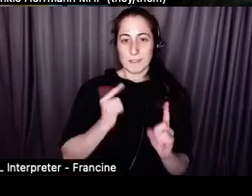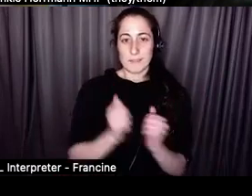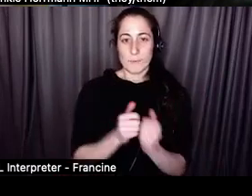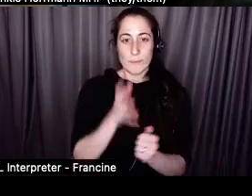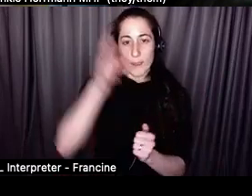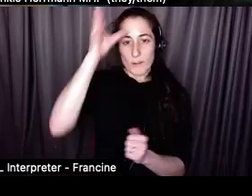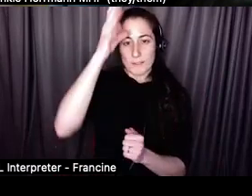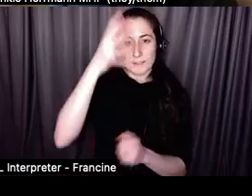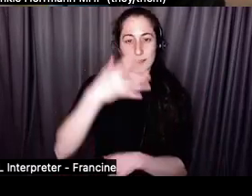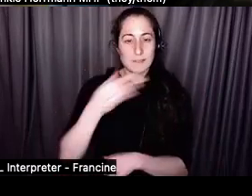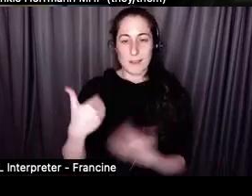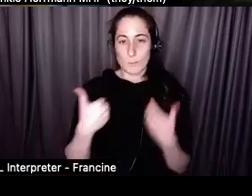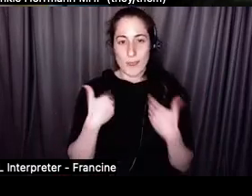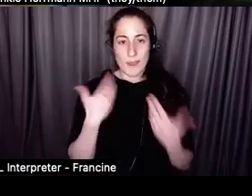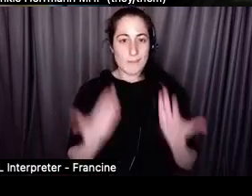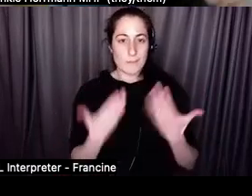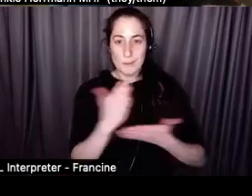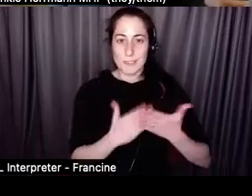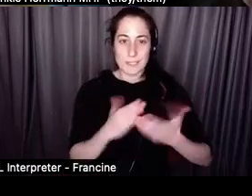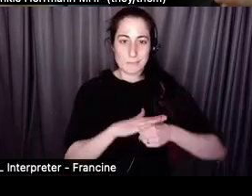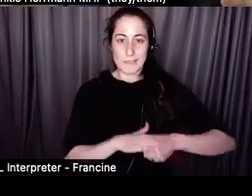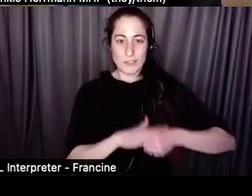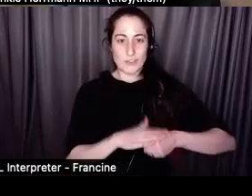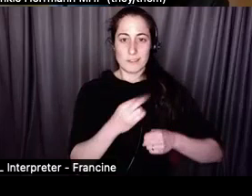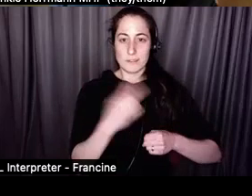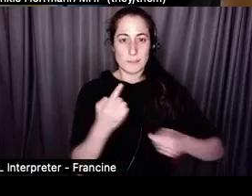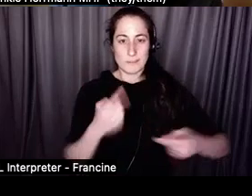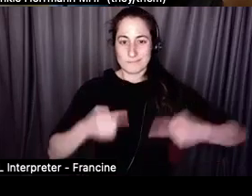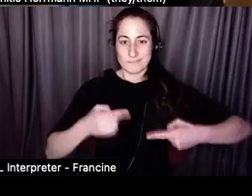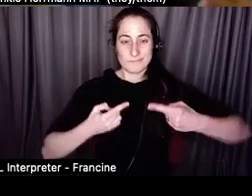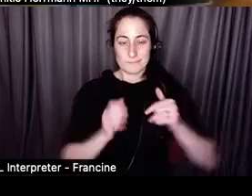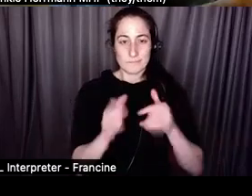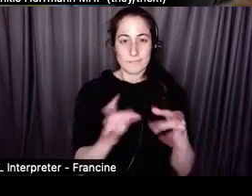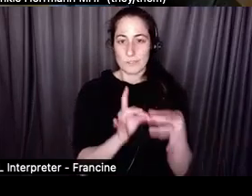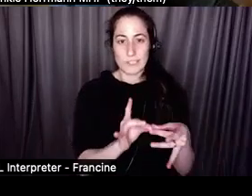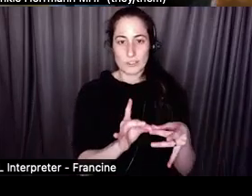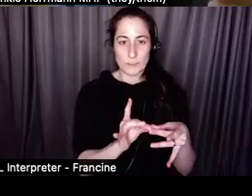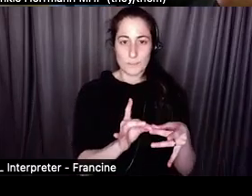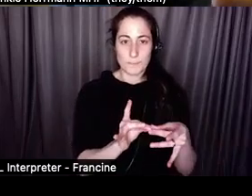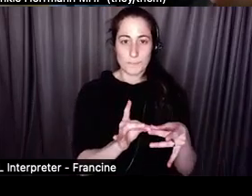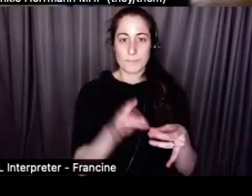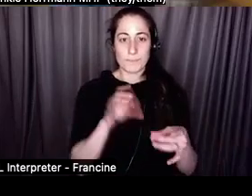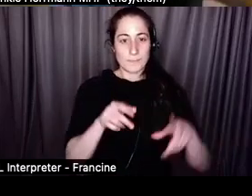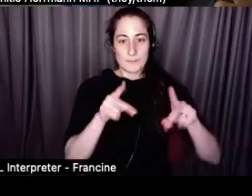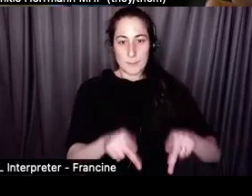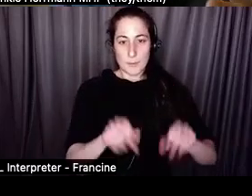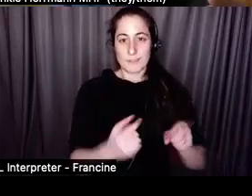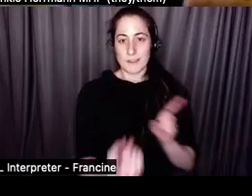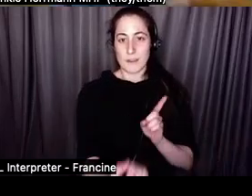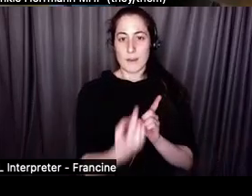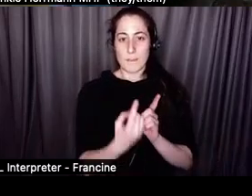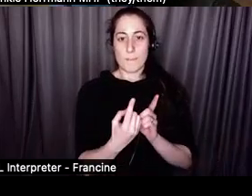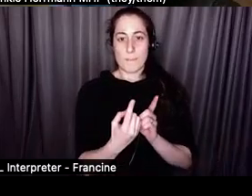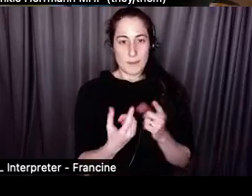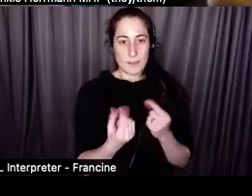and there's some, maybe tension or et cetera between them in the relationship. And an individual can come in and kind of do